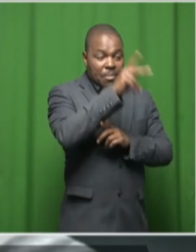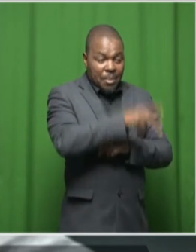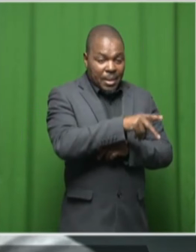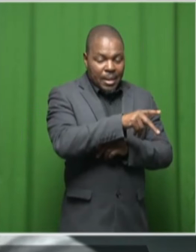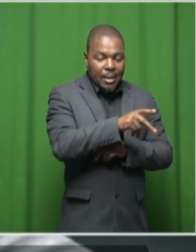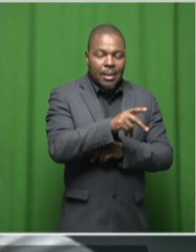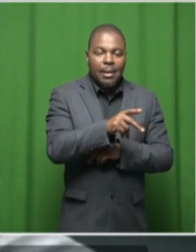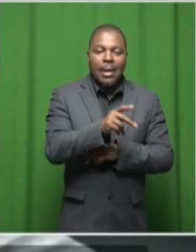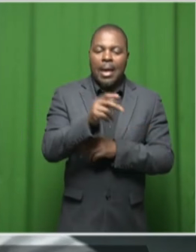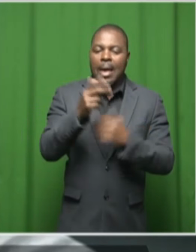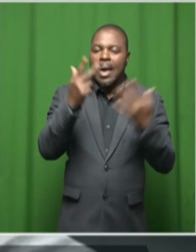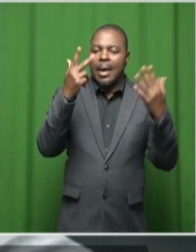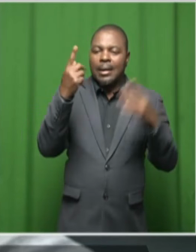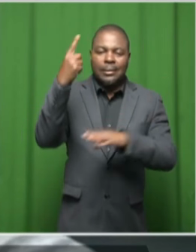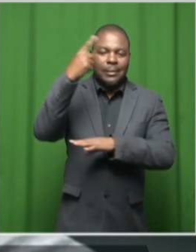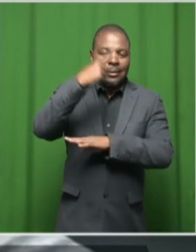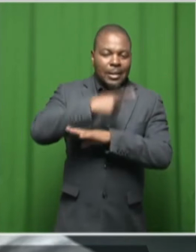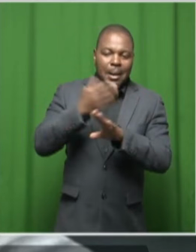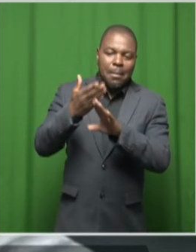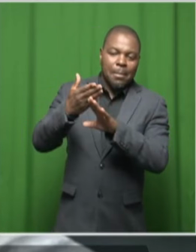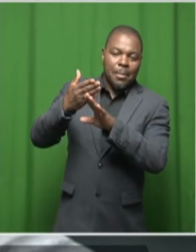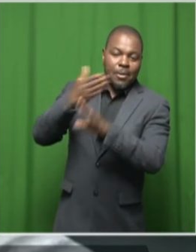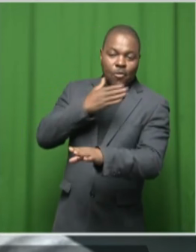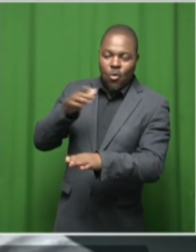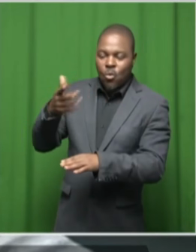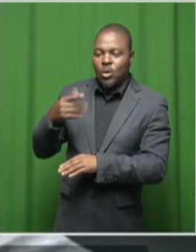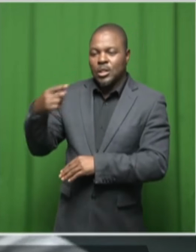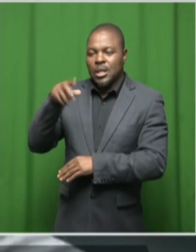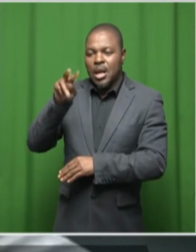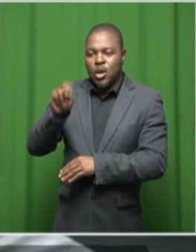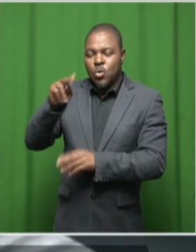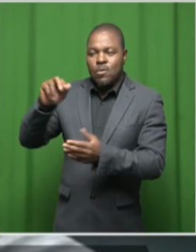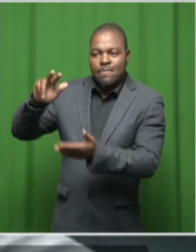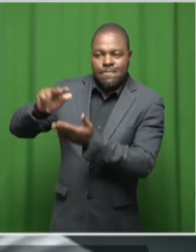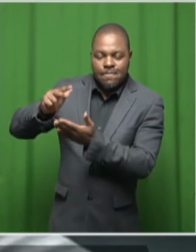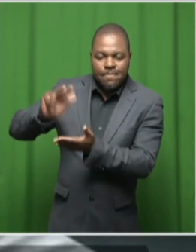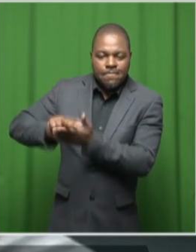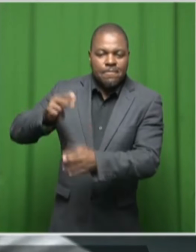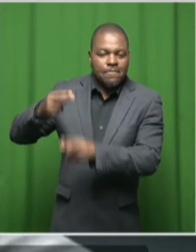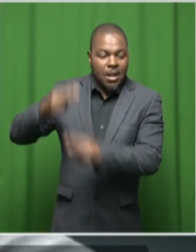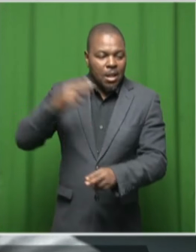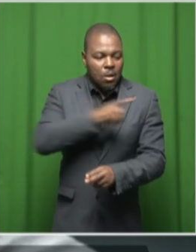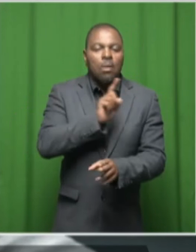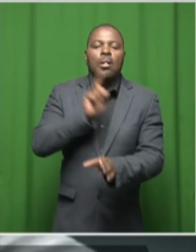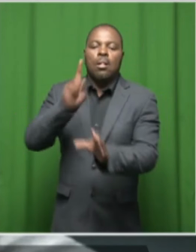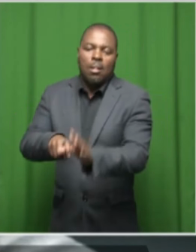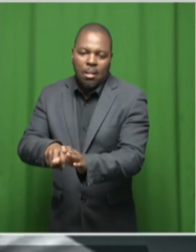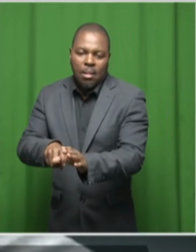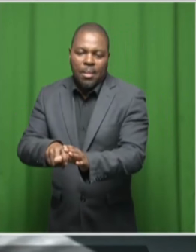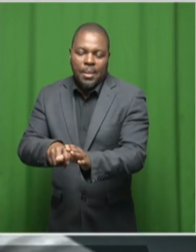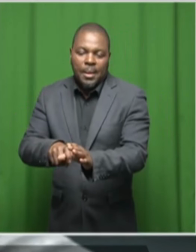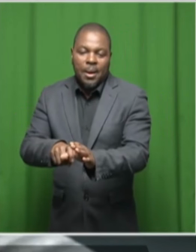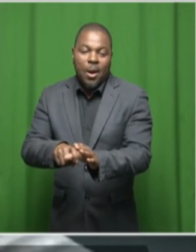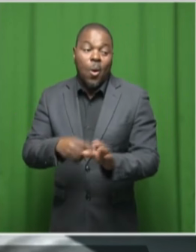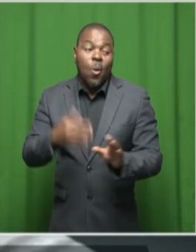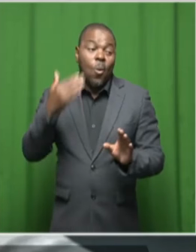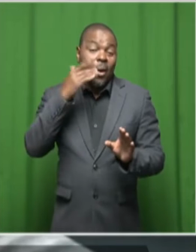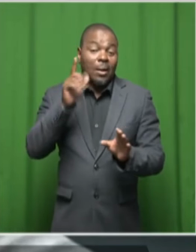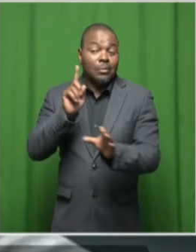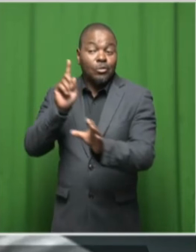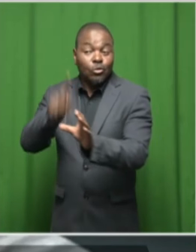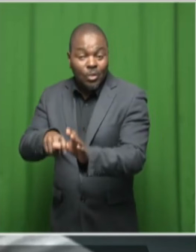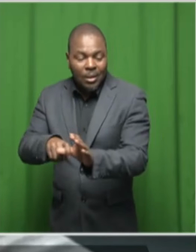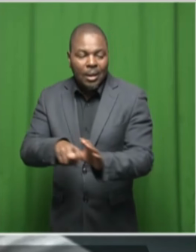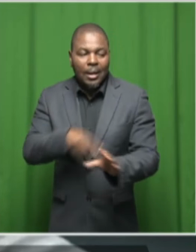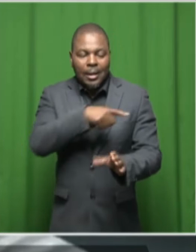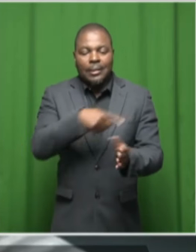8 days before the finalization of the Government of National Unity to join. And upon joining, already